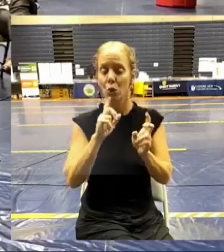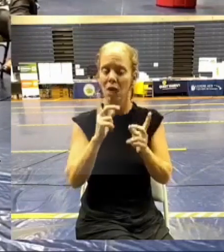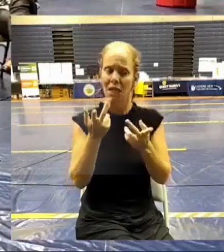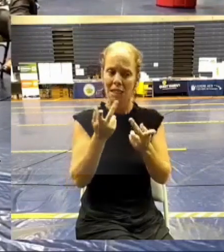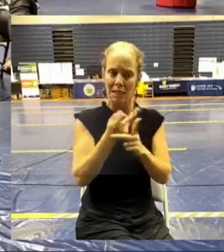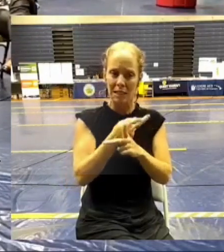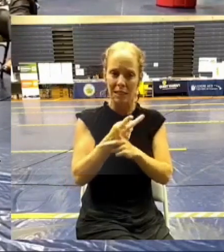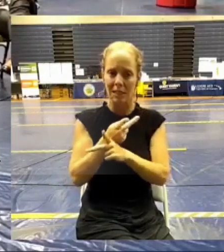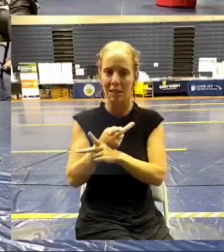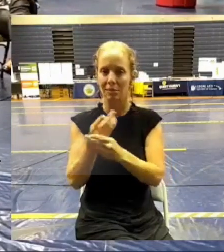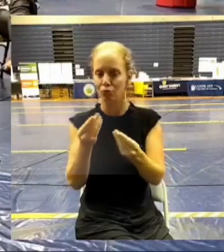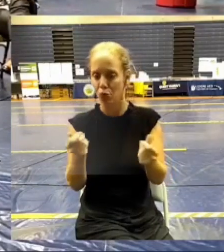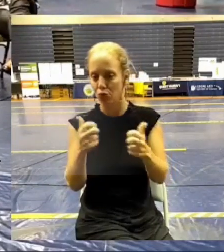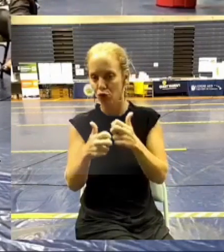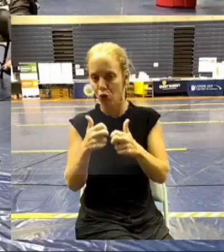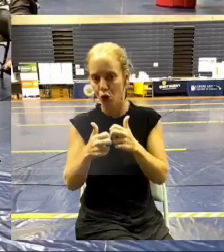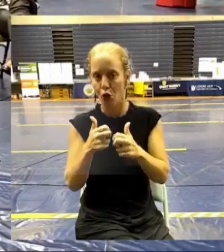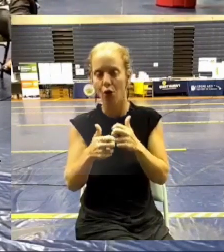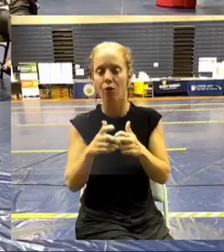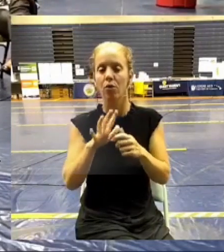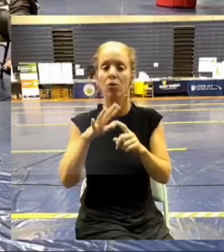now. Our hope is to